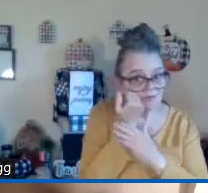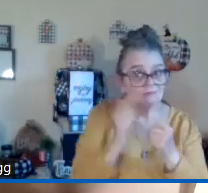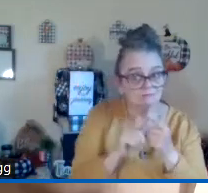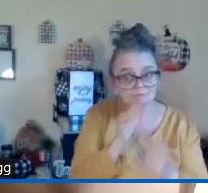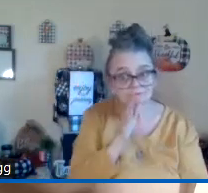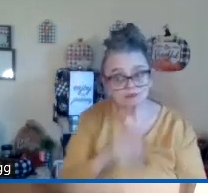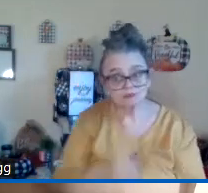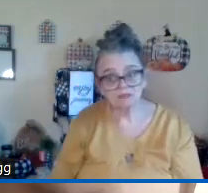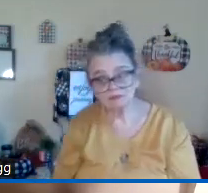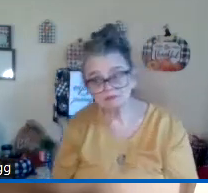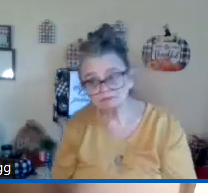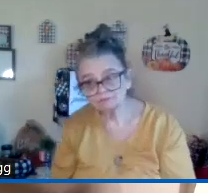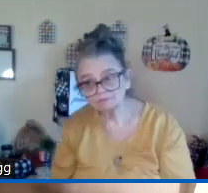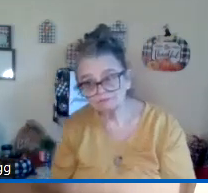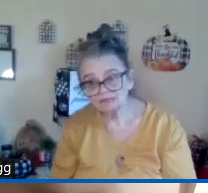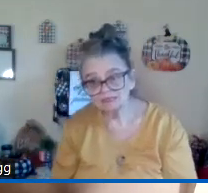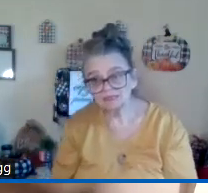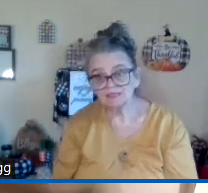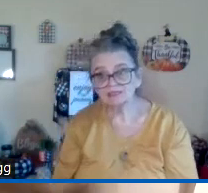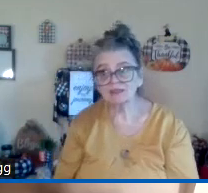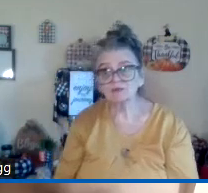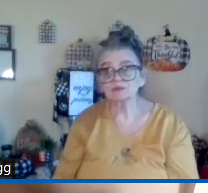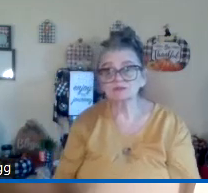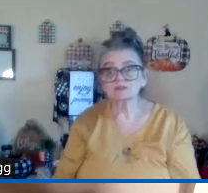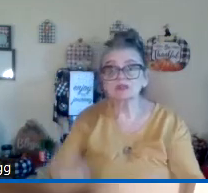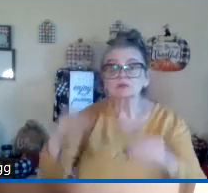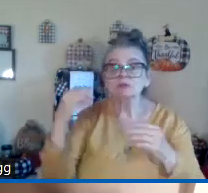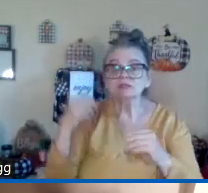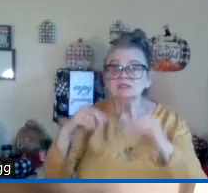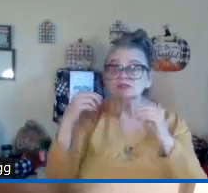of controlling all other people under us.